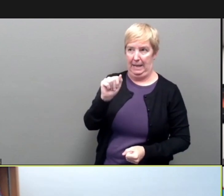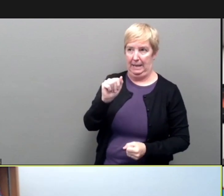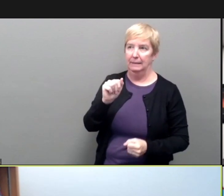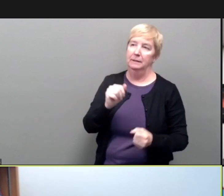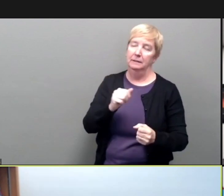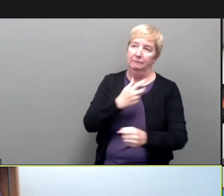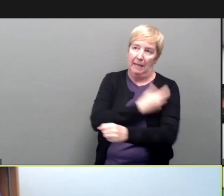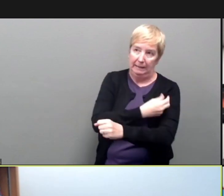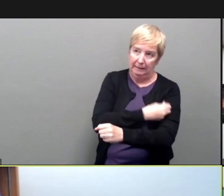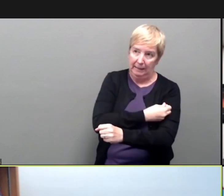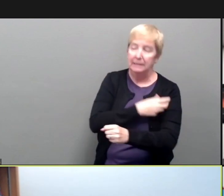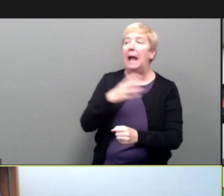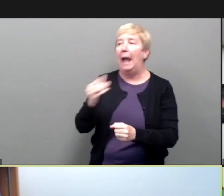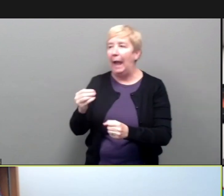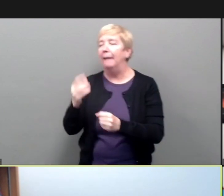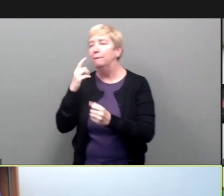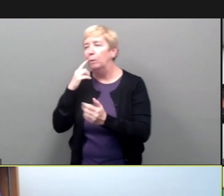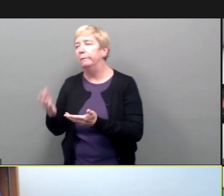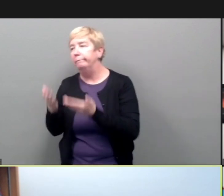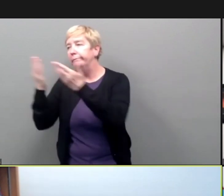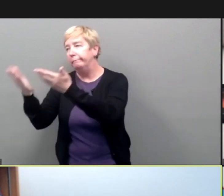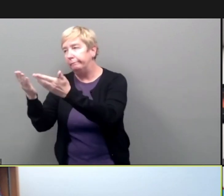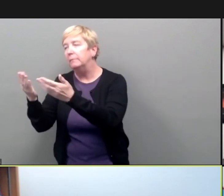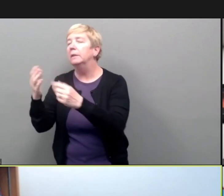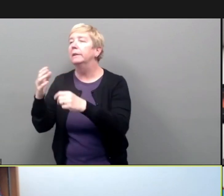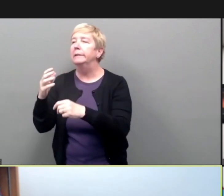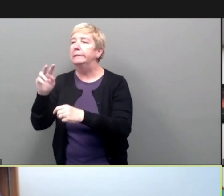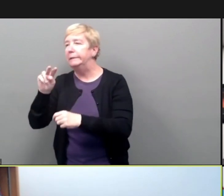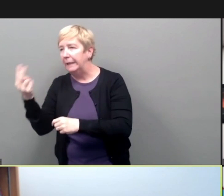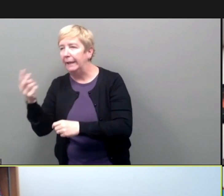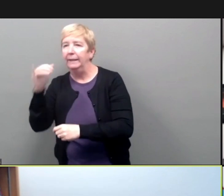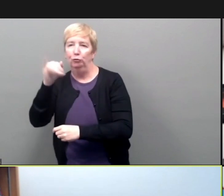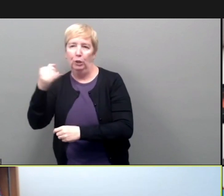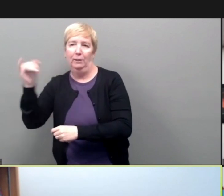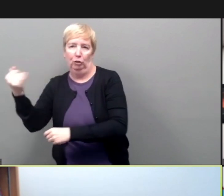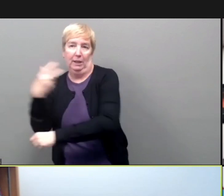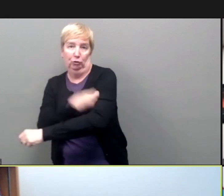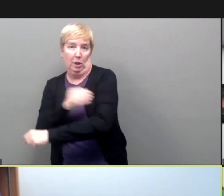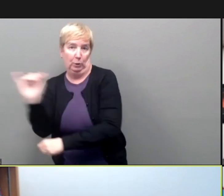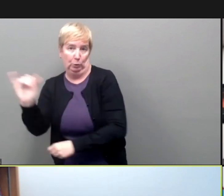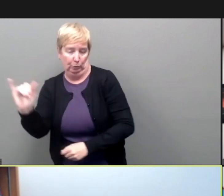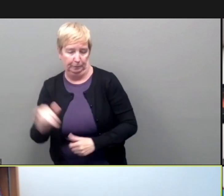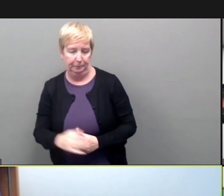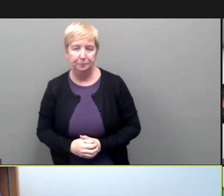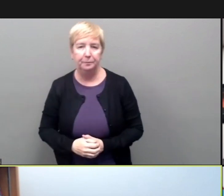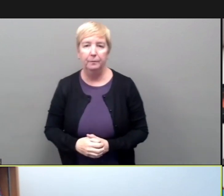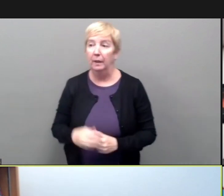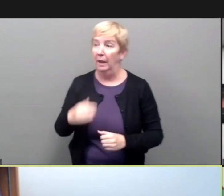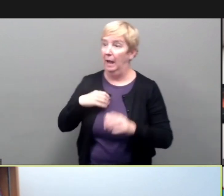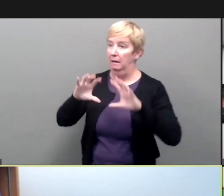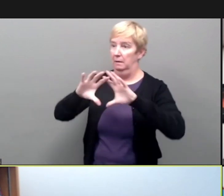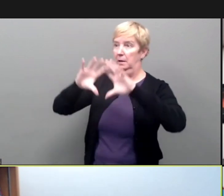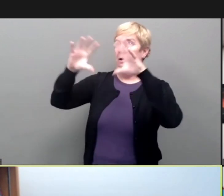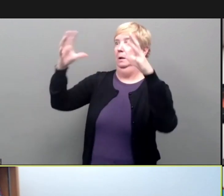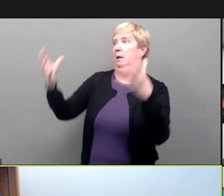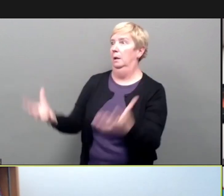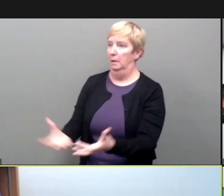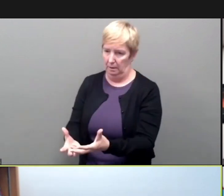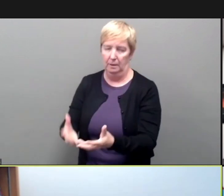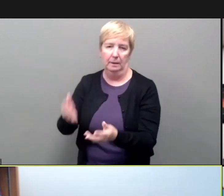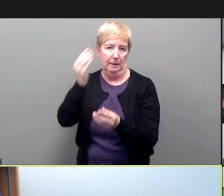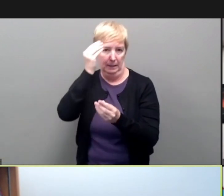the second shot for everybody, for J&J 18 and over. So there is a large body of